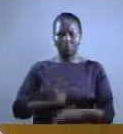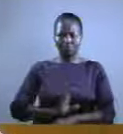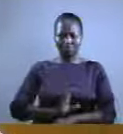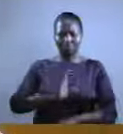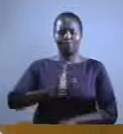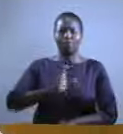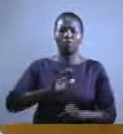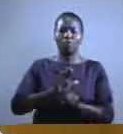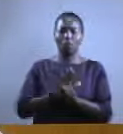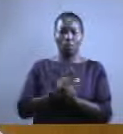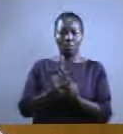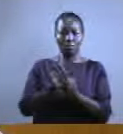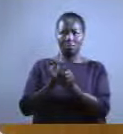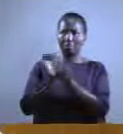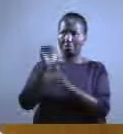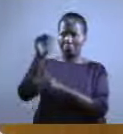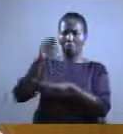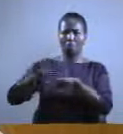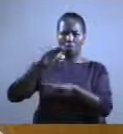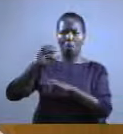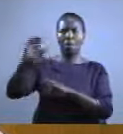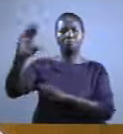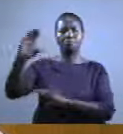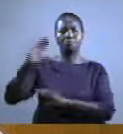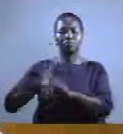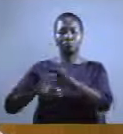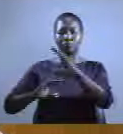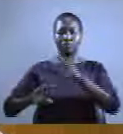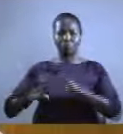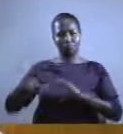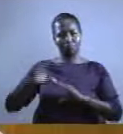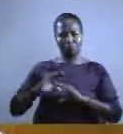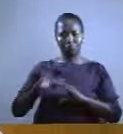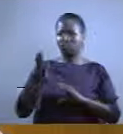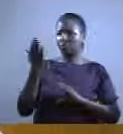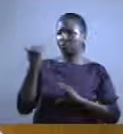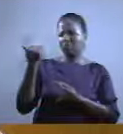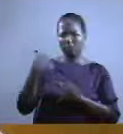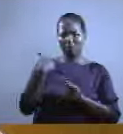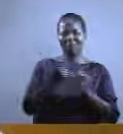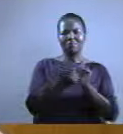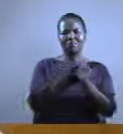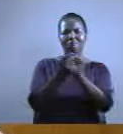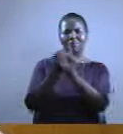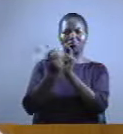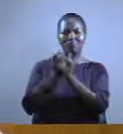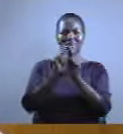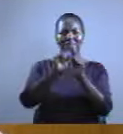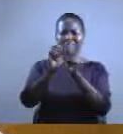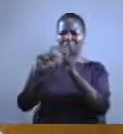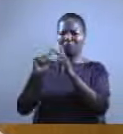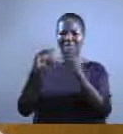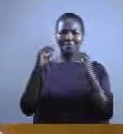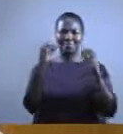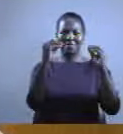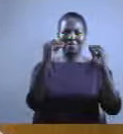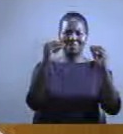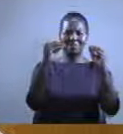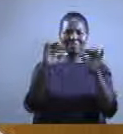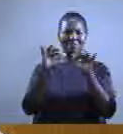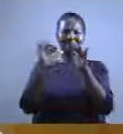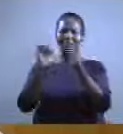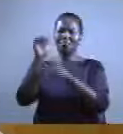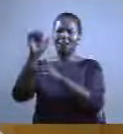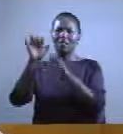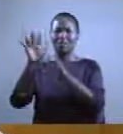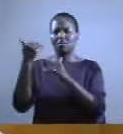community, as it was demonstrated during the course of the committee's interactions with various stakeholders during